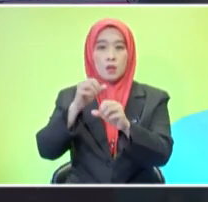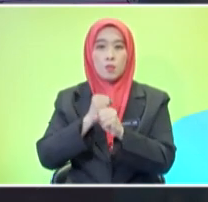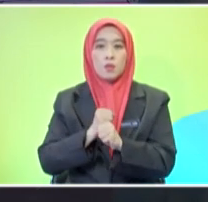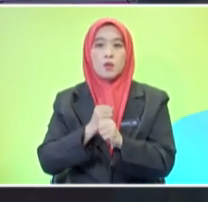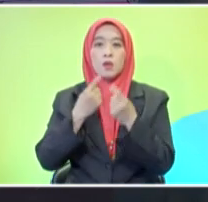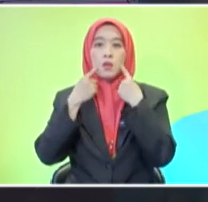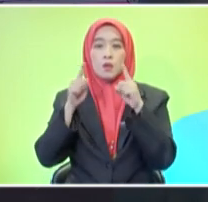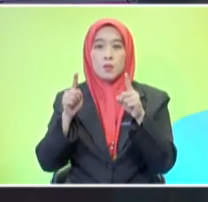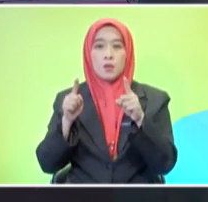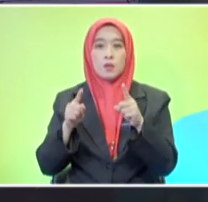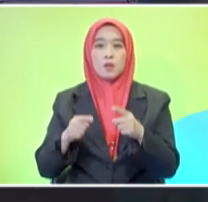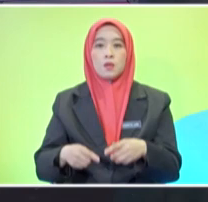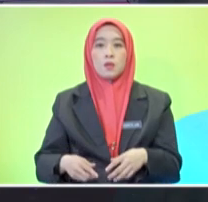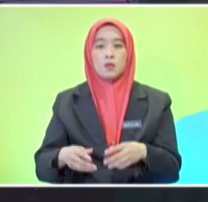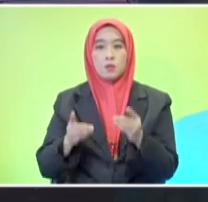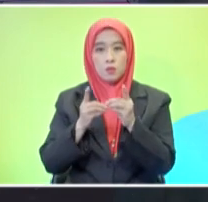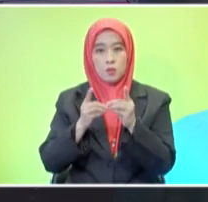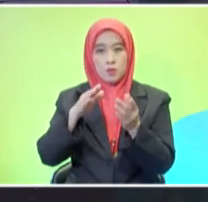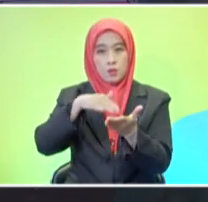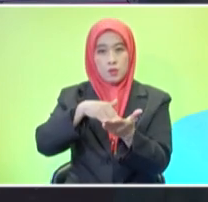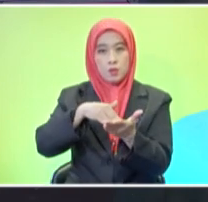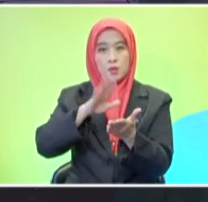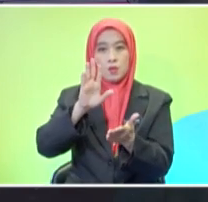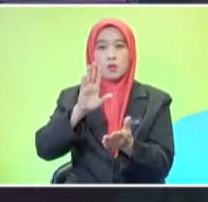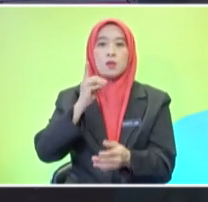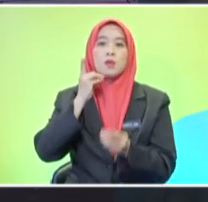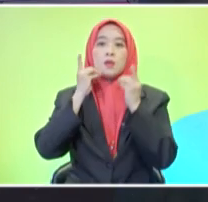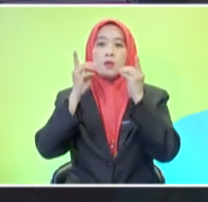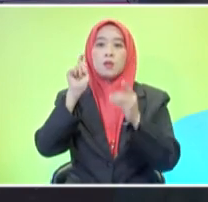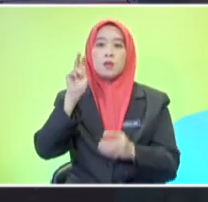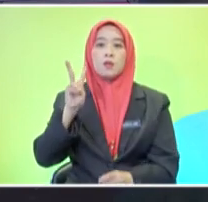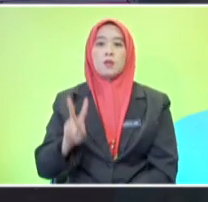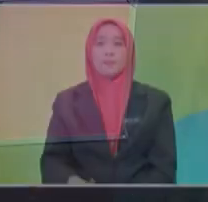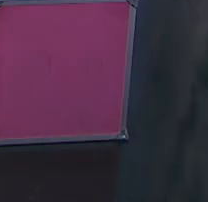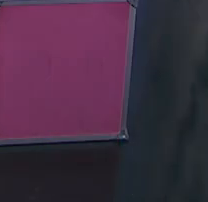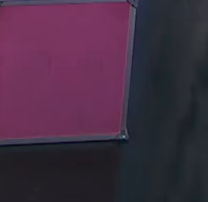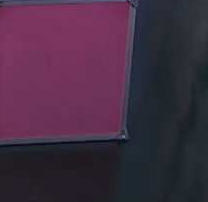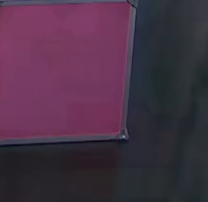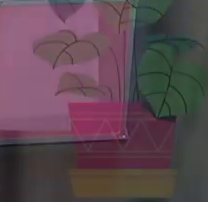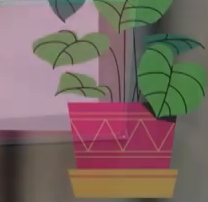break, Mr. Q. And I'll see you on DidikTV KPM.